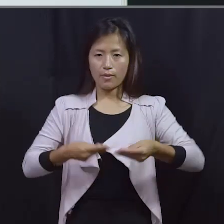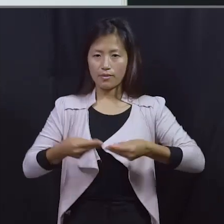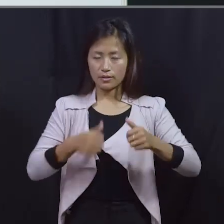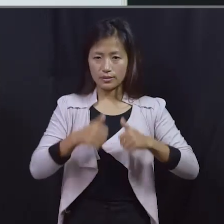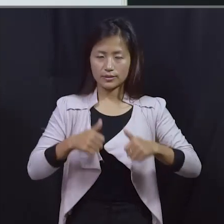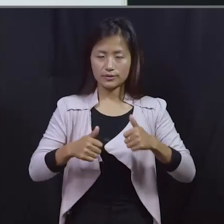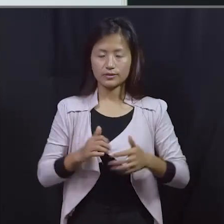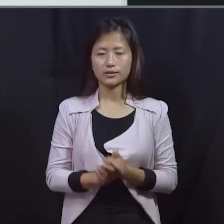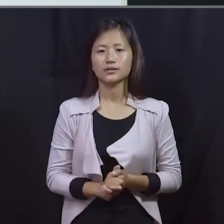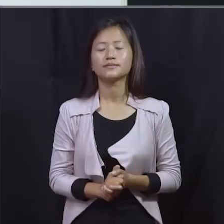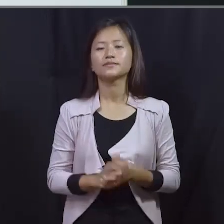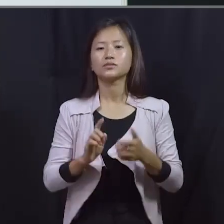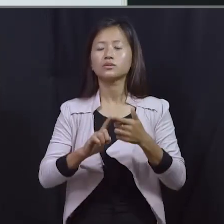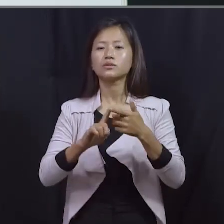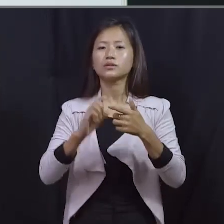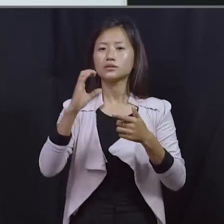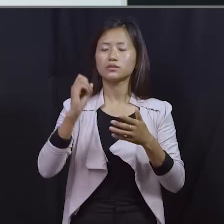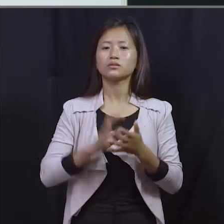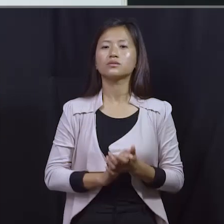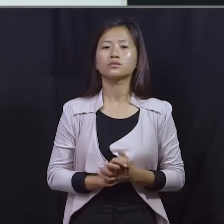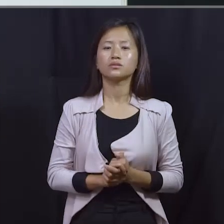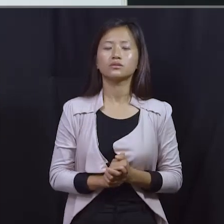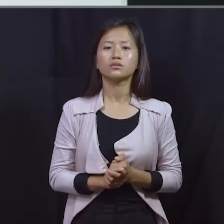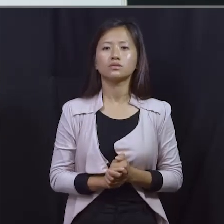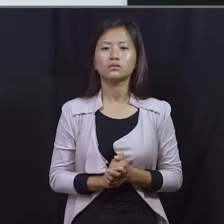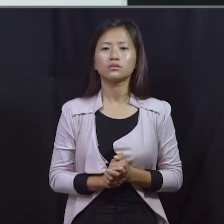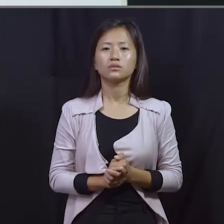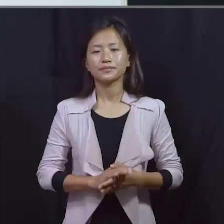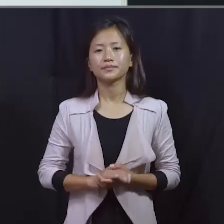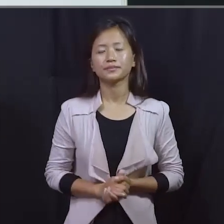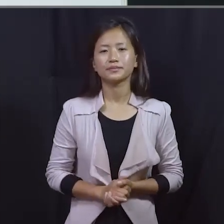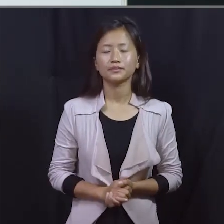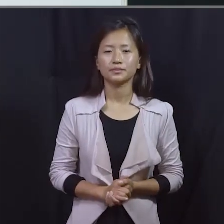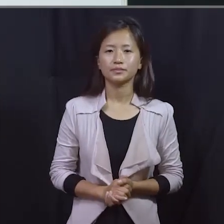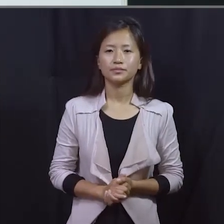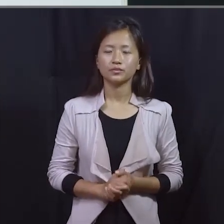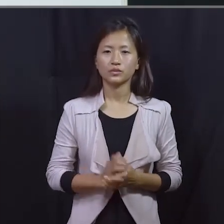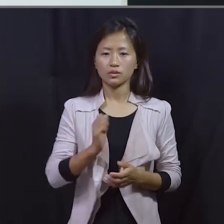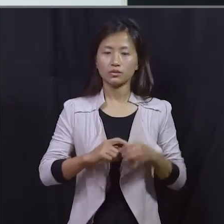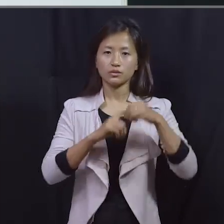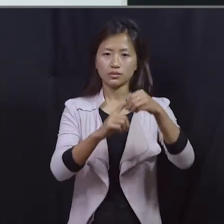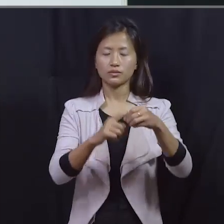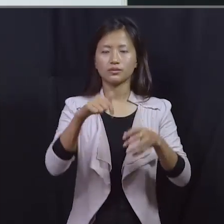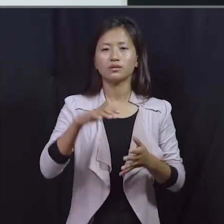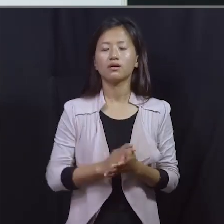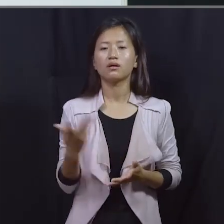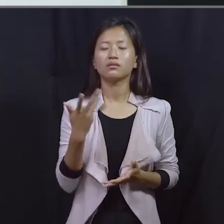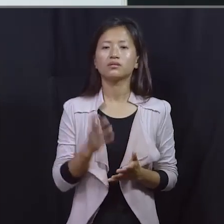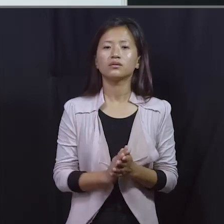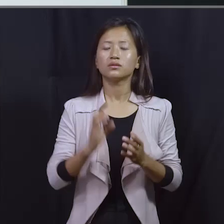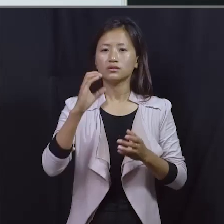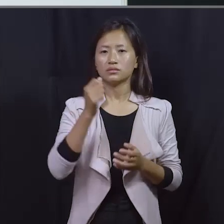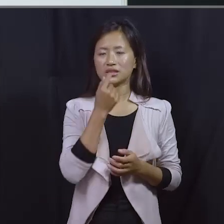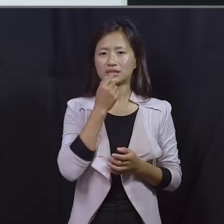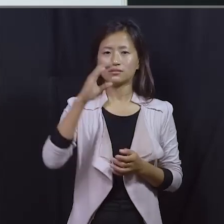or in economy, or increase in market activities. So the question here is, how is this